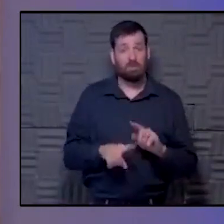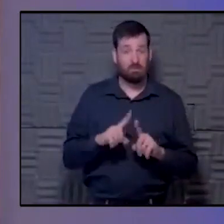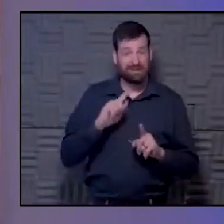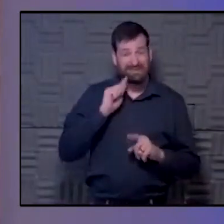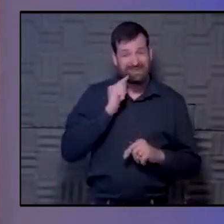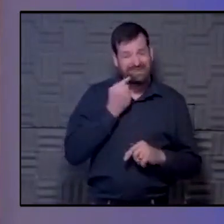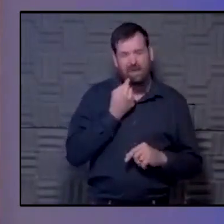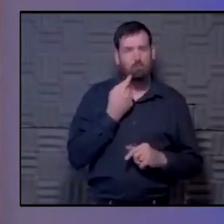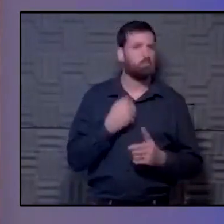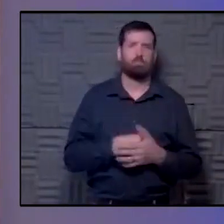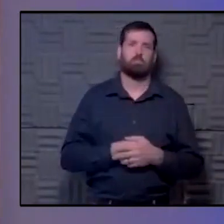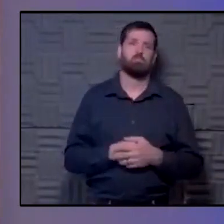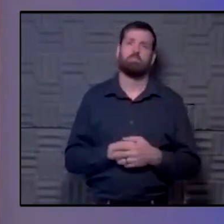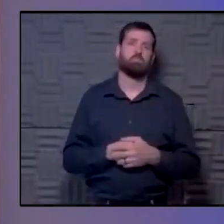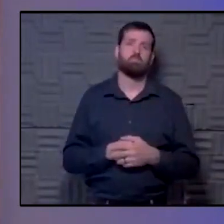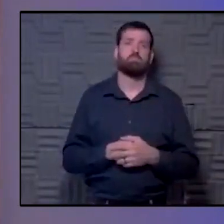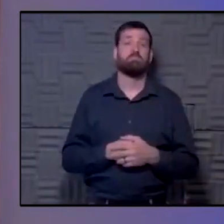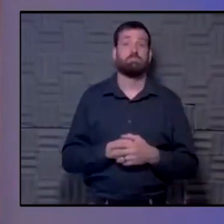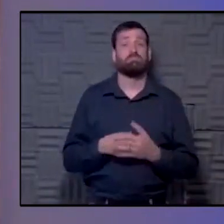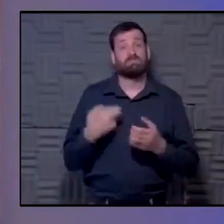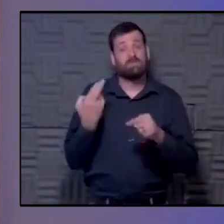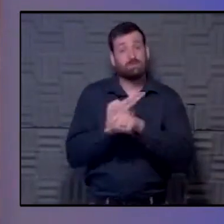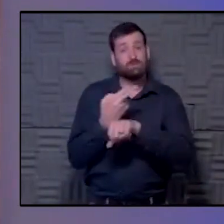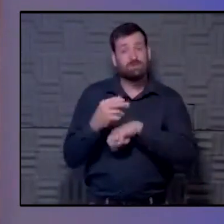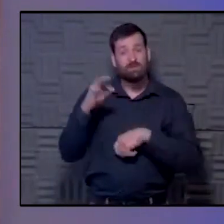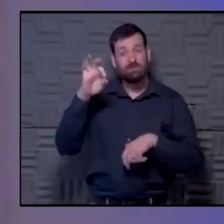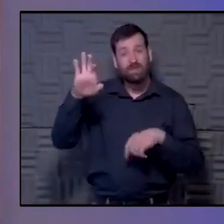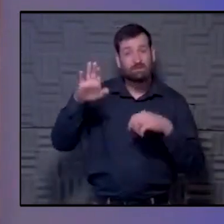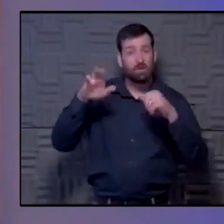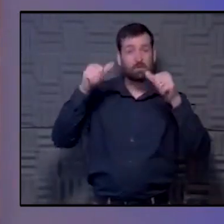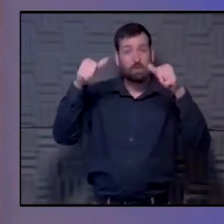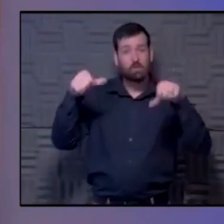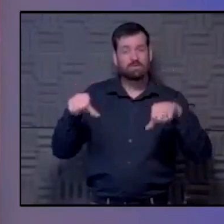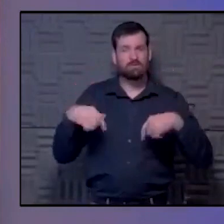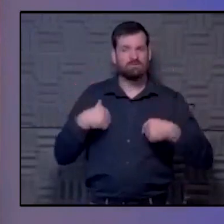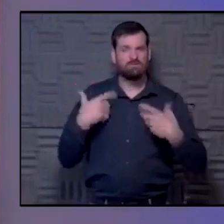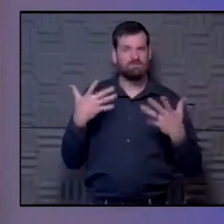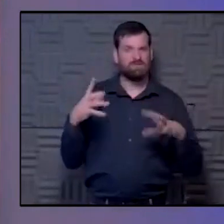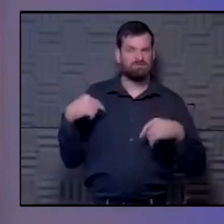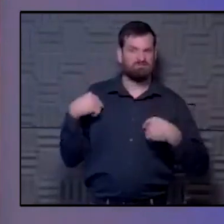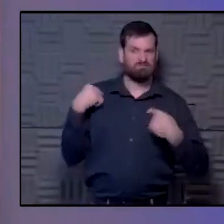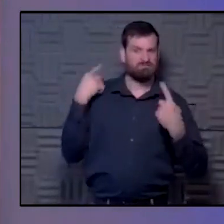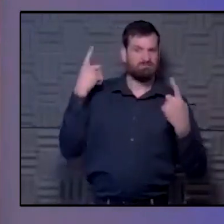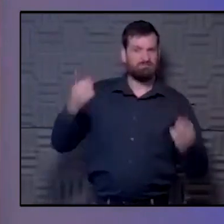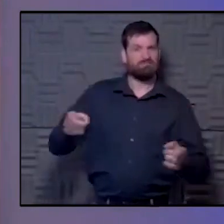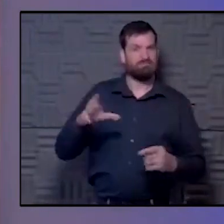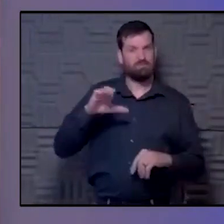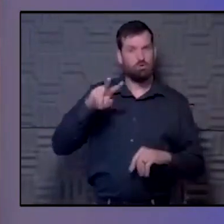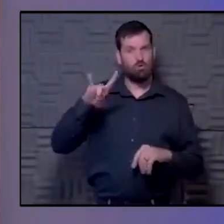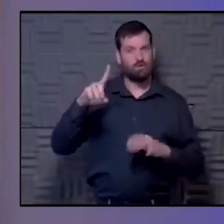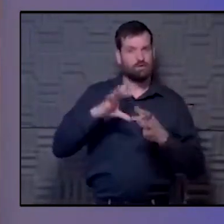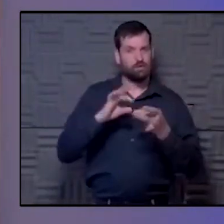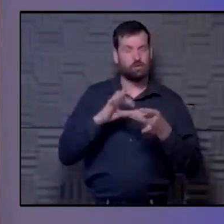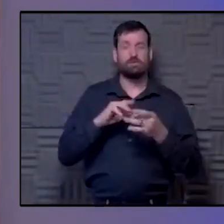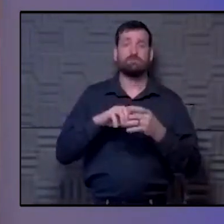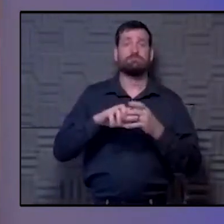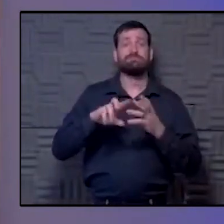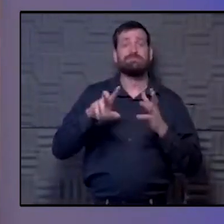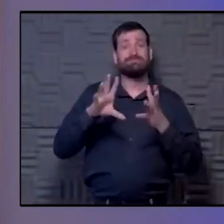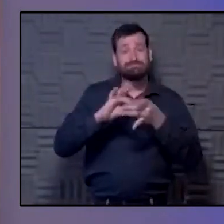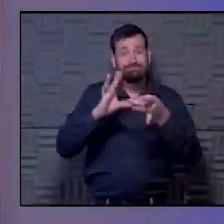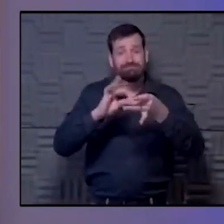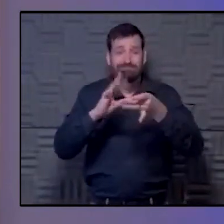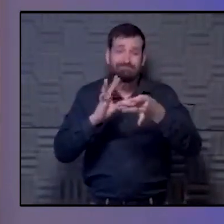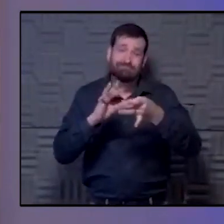bad. So I want to say, and I use my Facebook posts and all that, I've been doing this since COVID began, just speak up. Speak up.